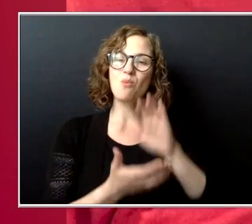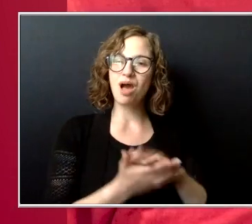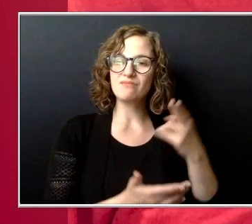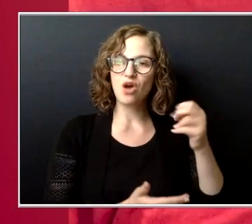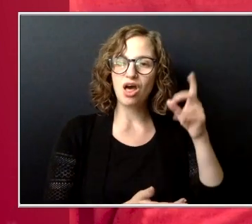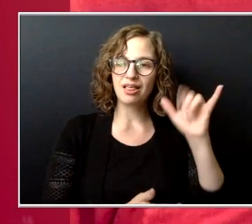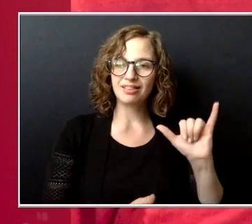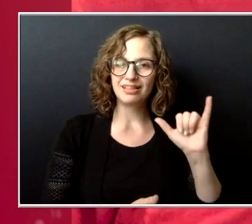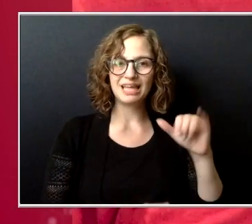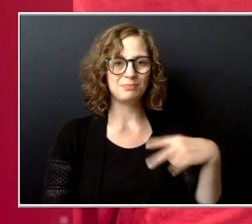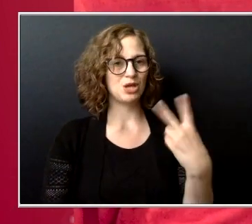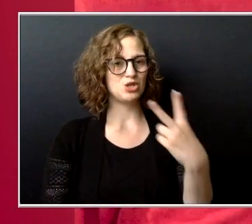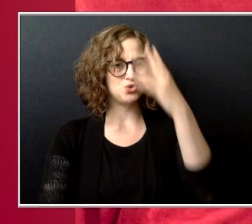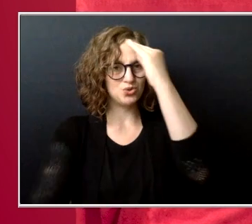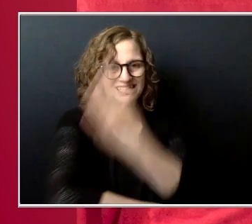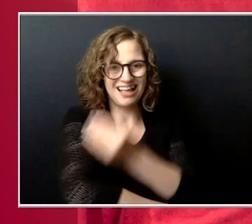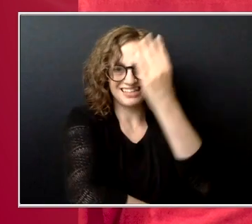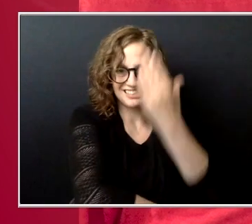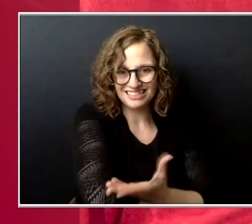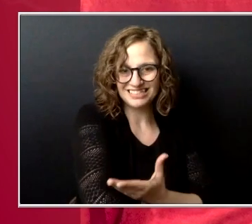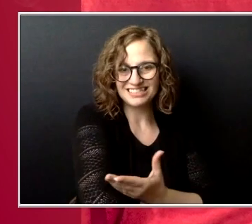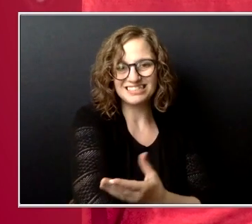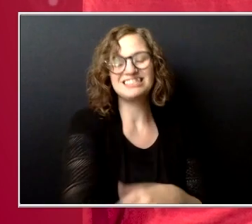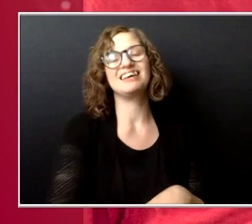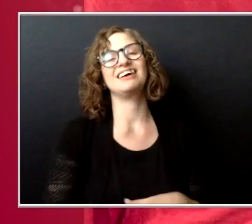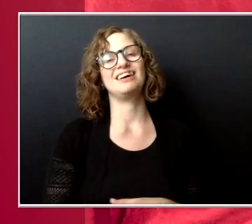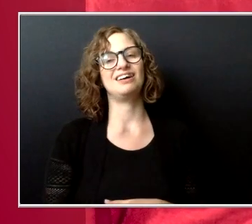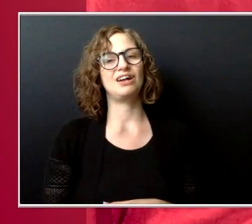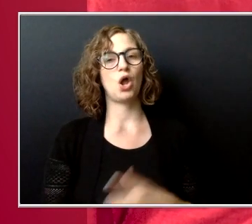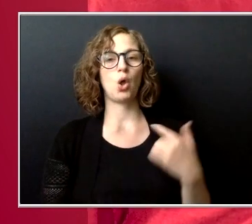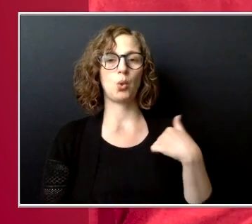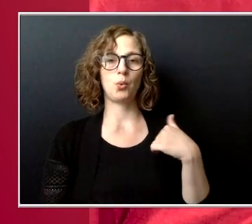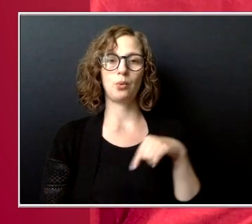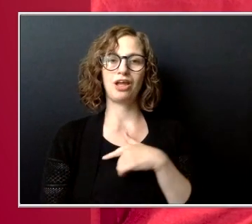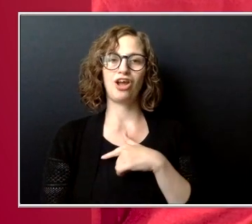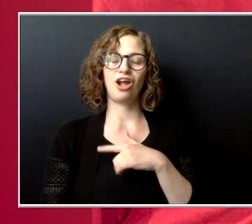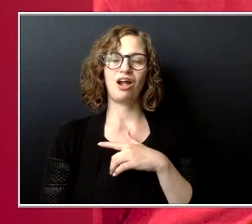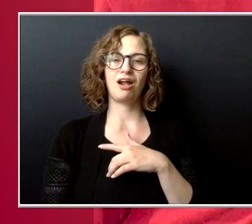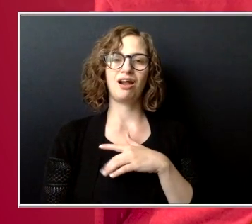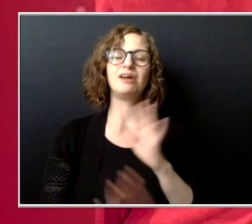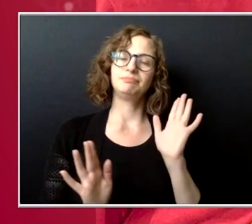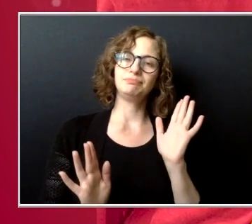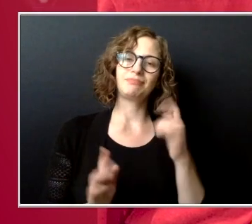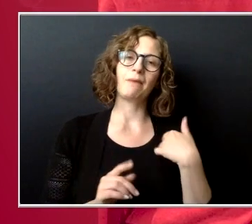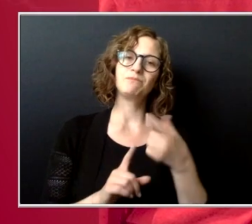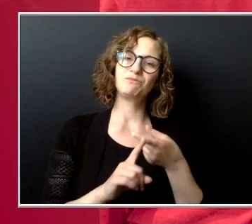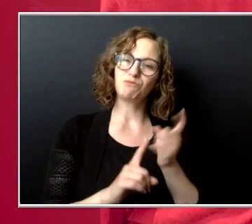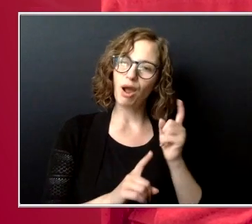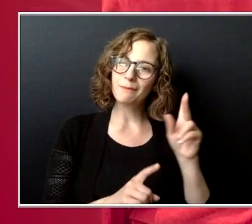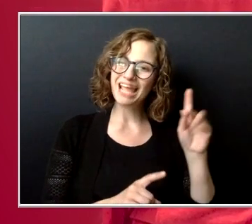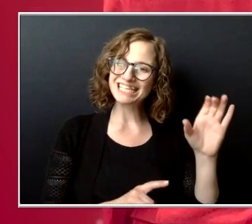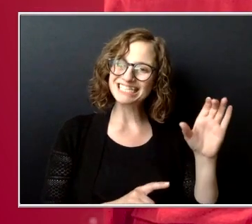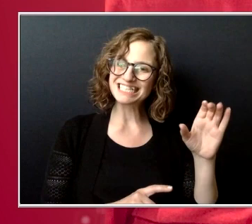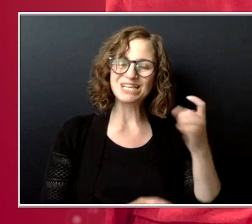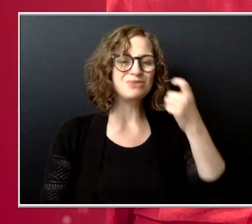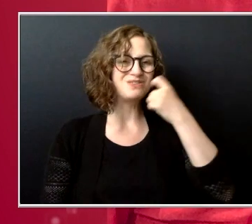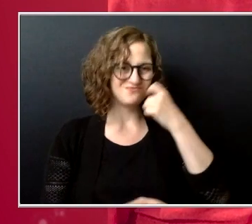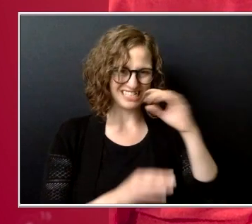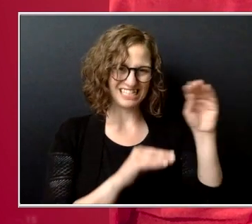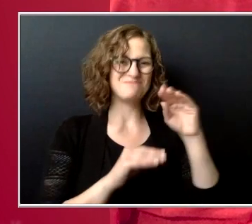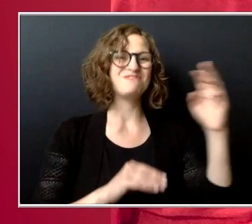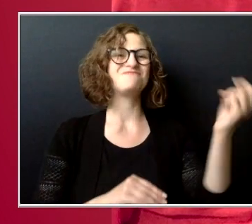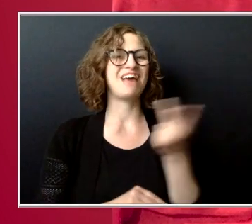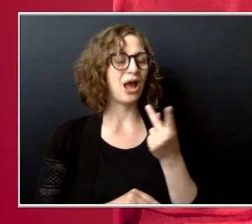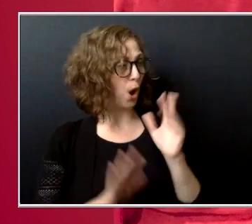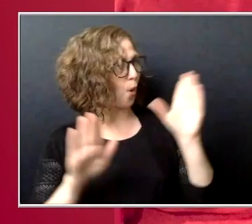sons. So, and we are, I'm originally from Kansas City, and we just recently moved back. And so, welcome.